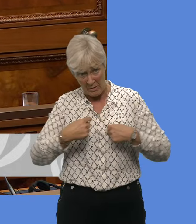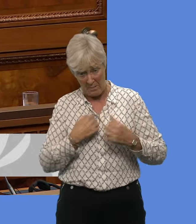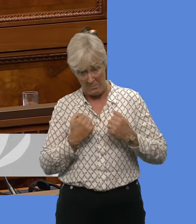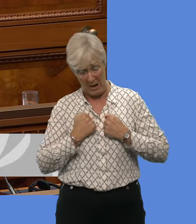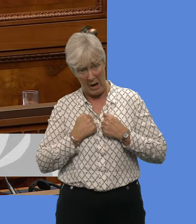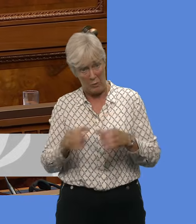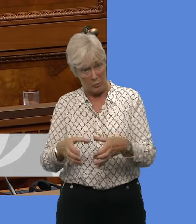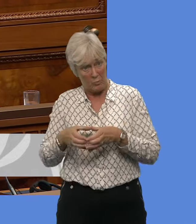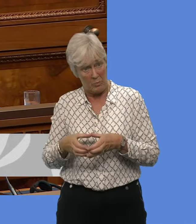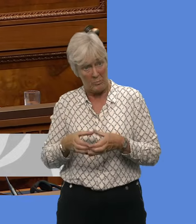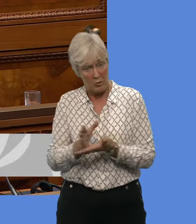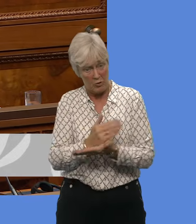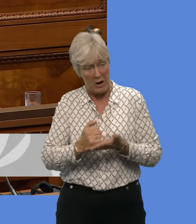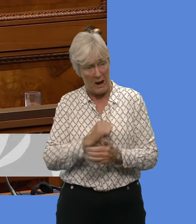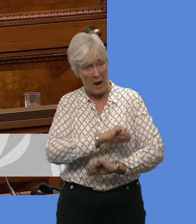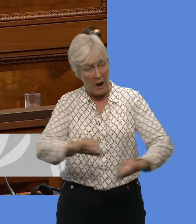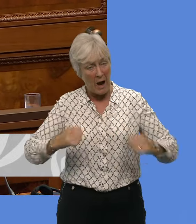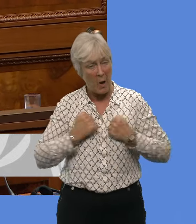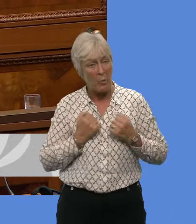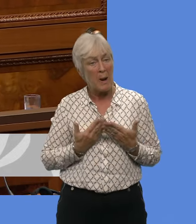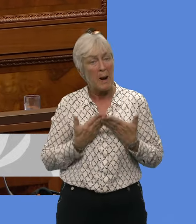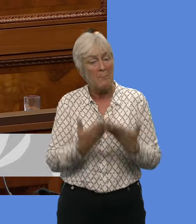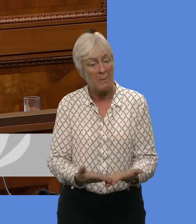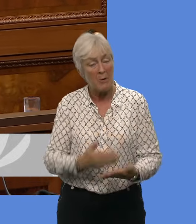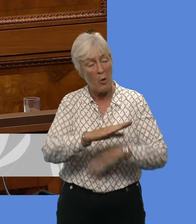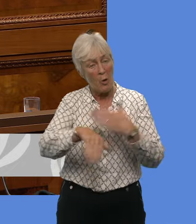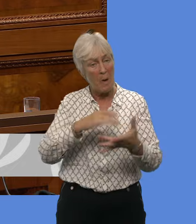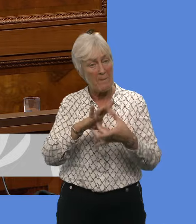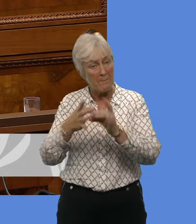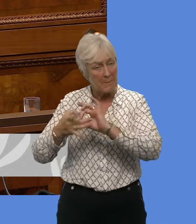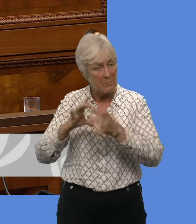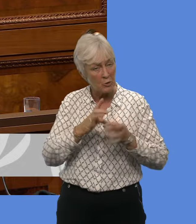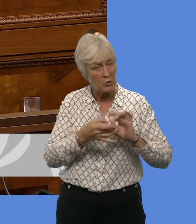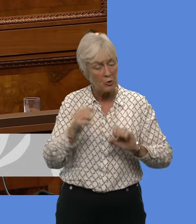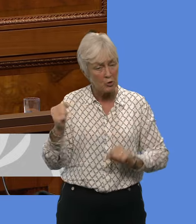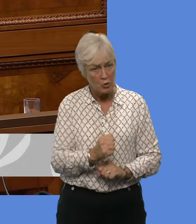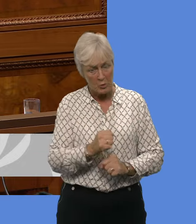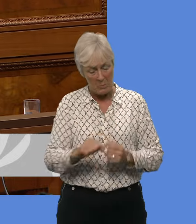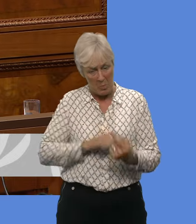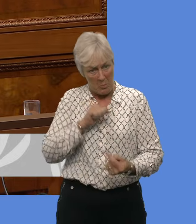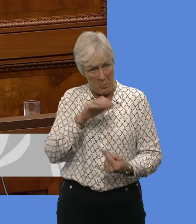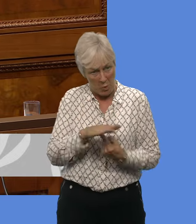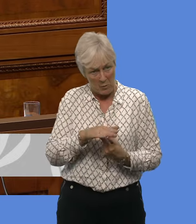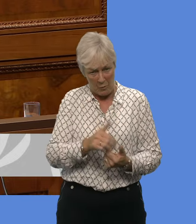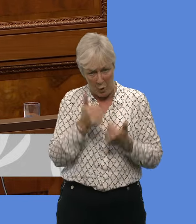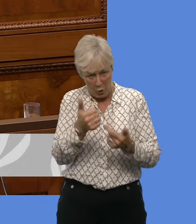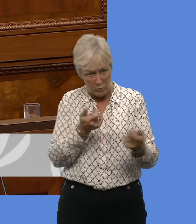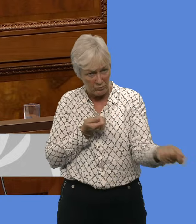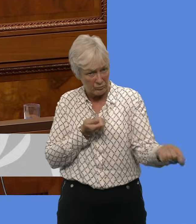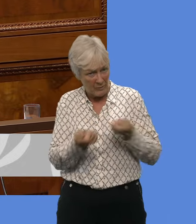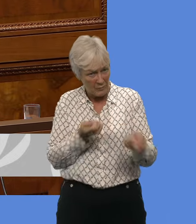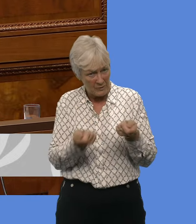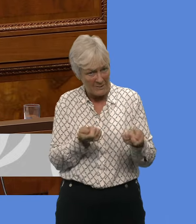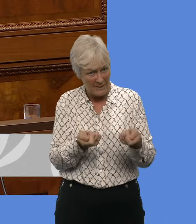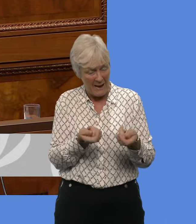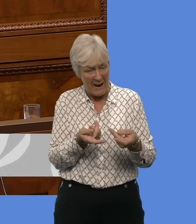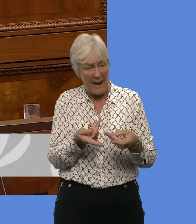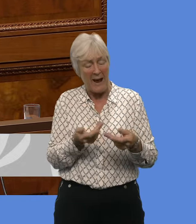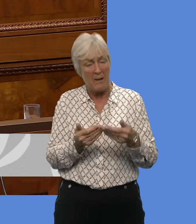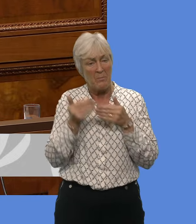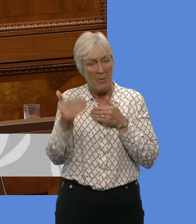party ensuring our commitment that all members should put the importance of devolution and good governance ahead